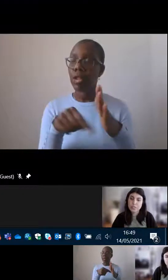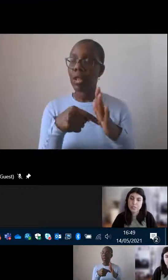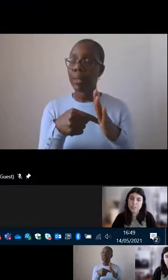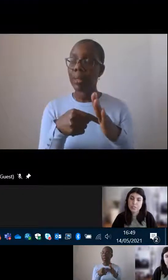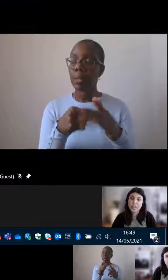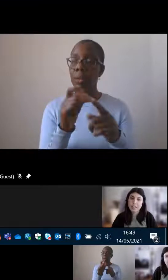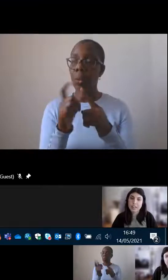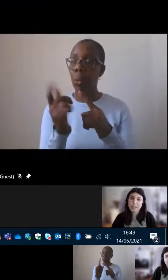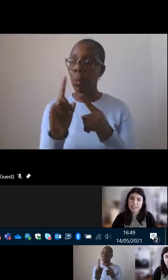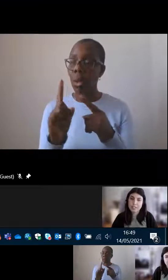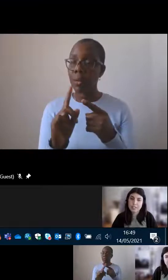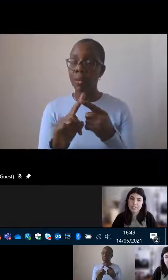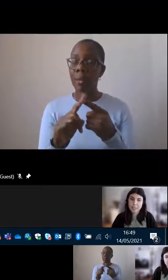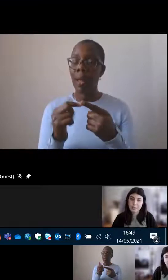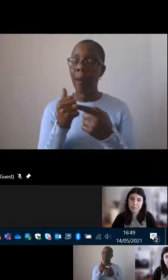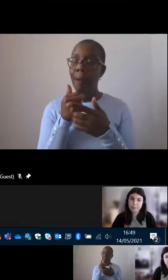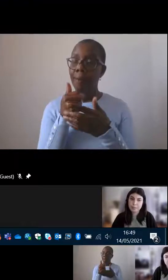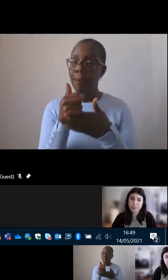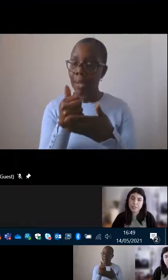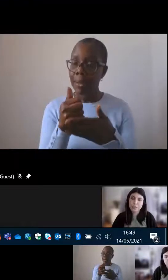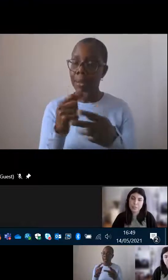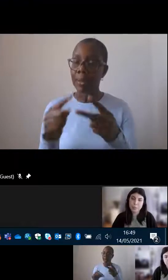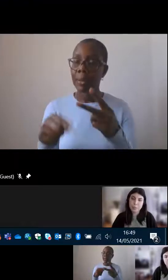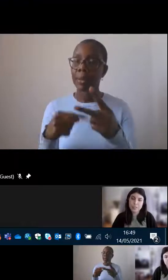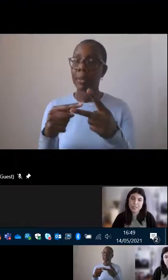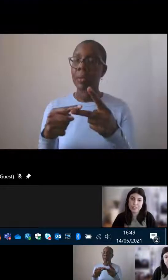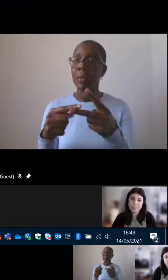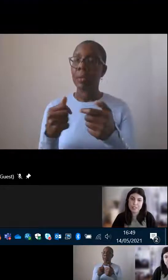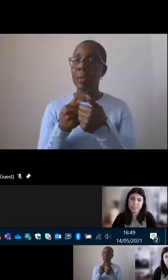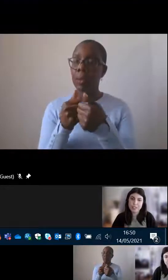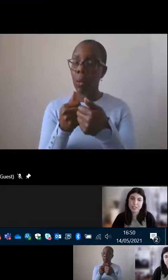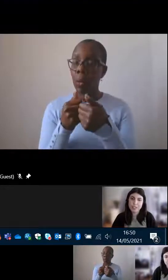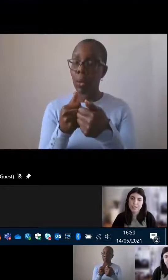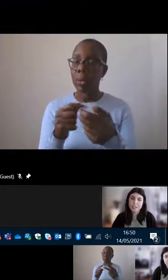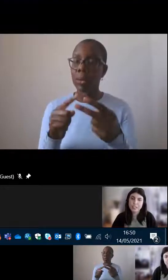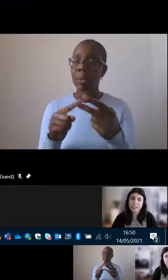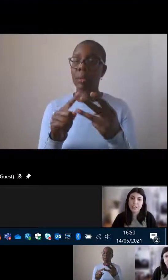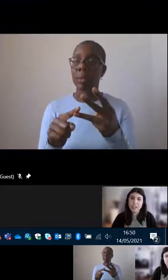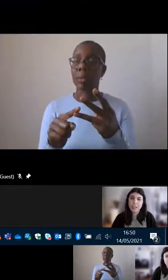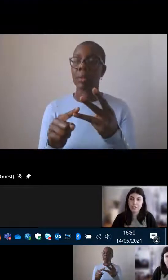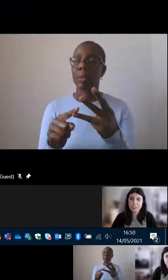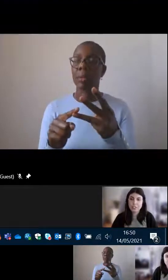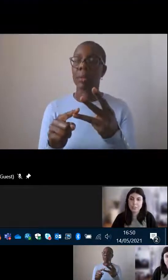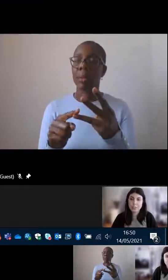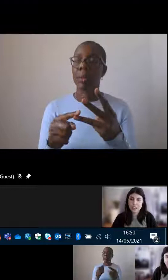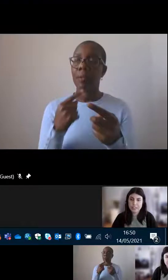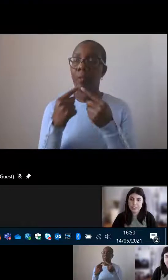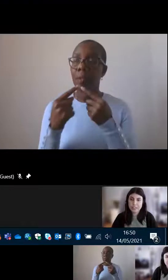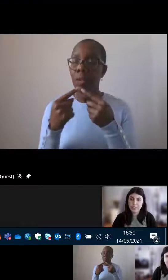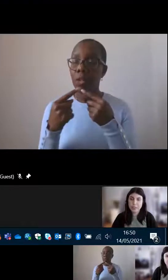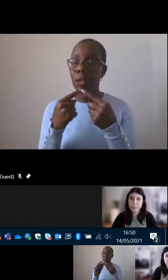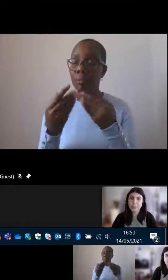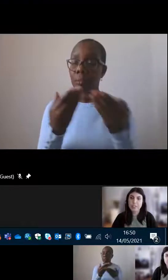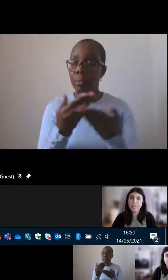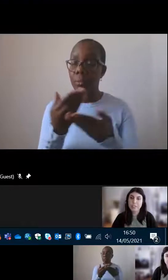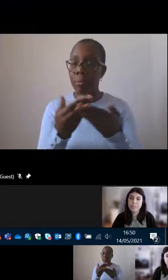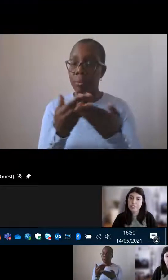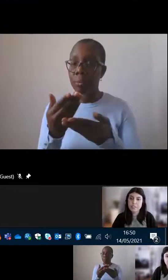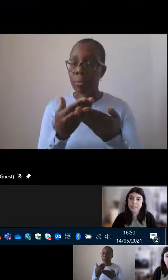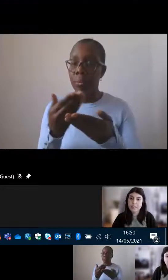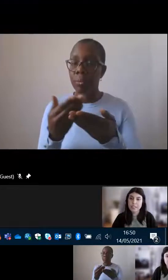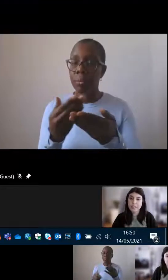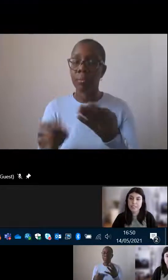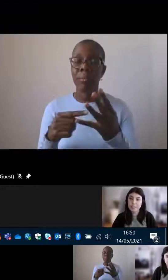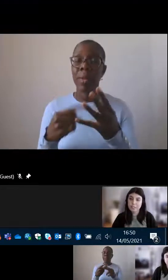support and advocacy to Newham residents facing hardship crisis. So if you